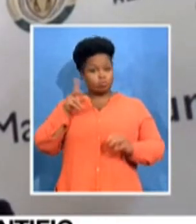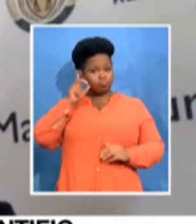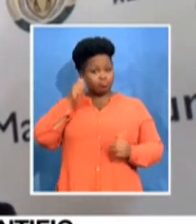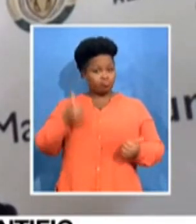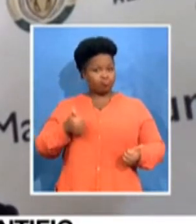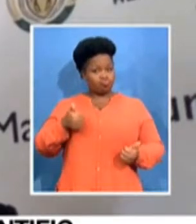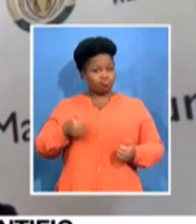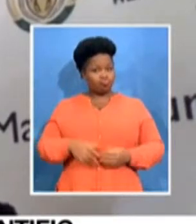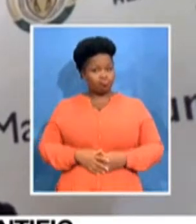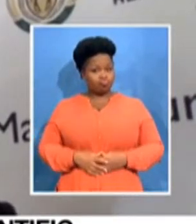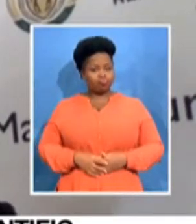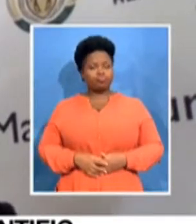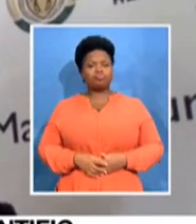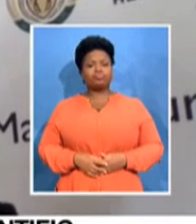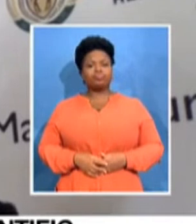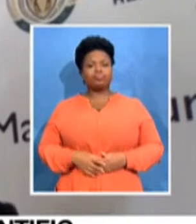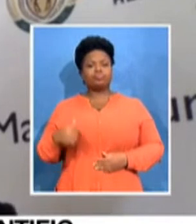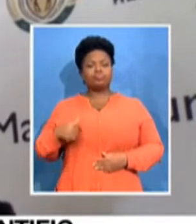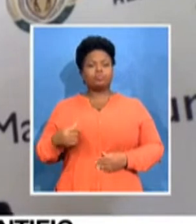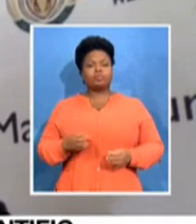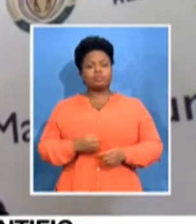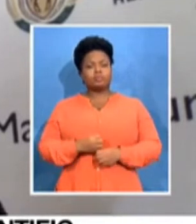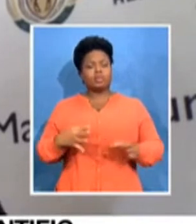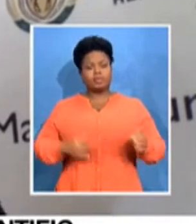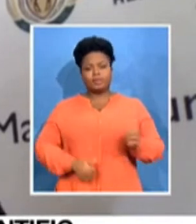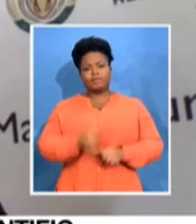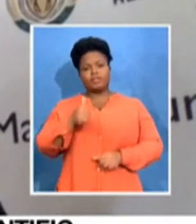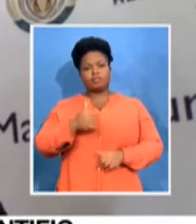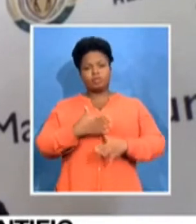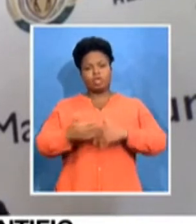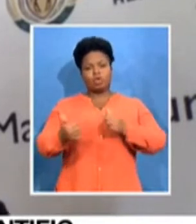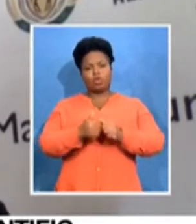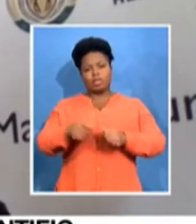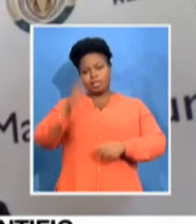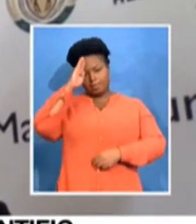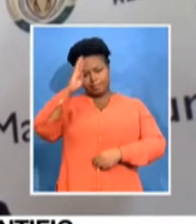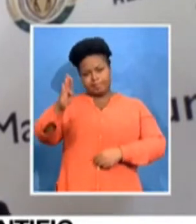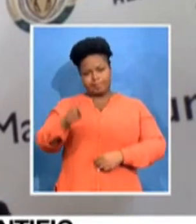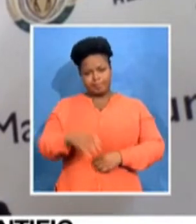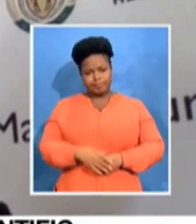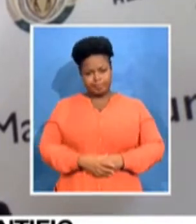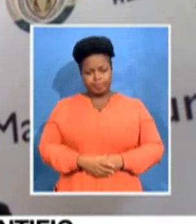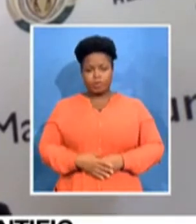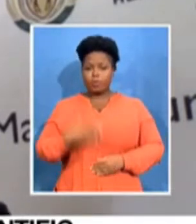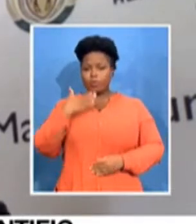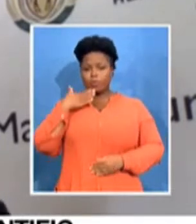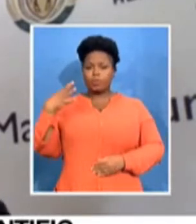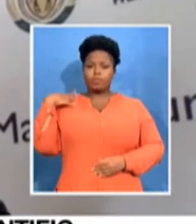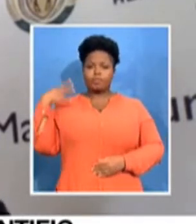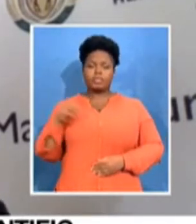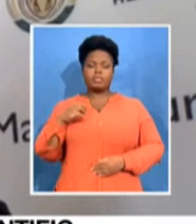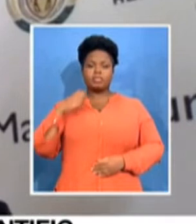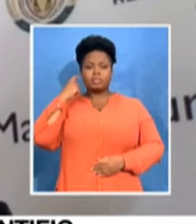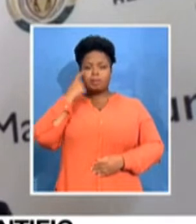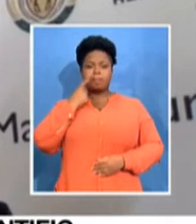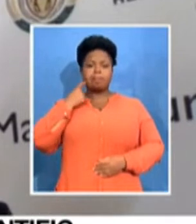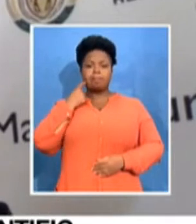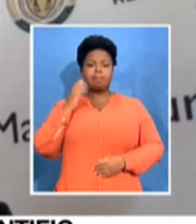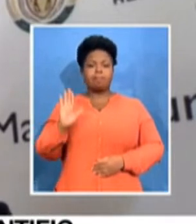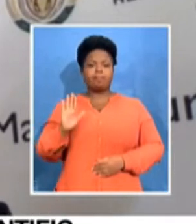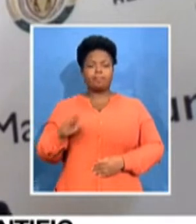greeting my colleague, Minister Zwelini Mkhize, the Minister of Health, and also